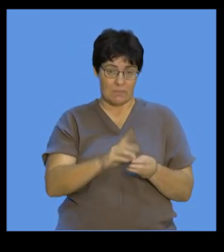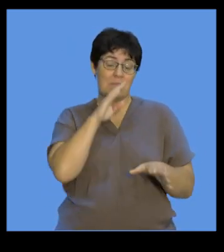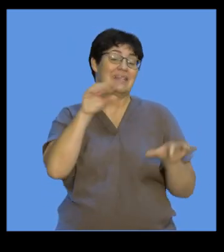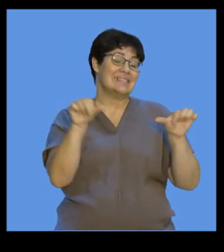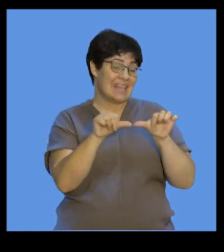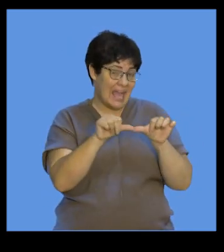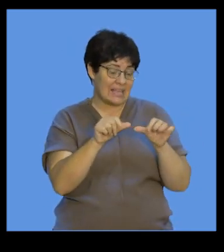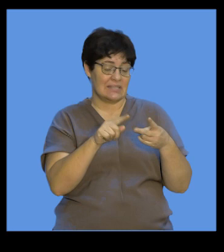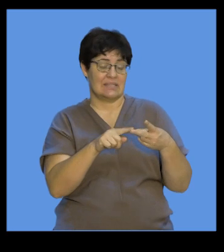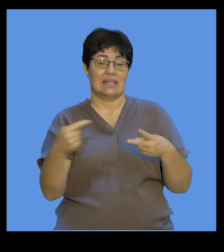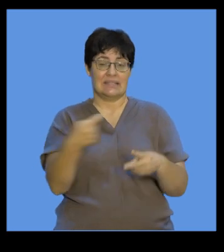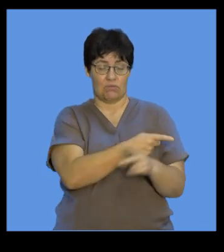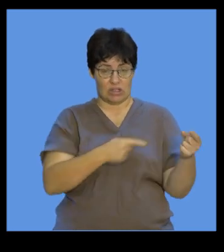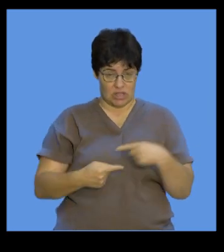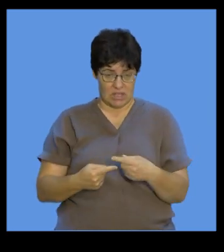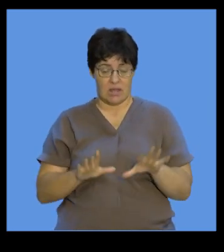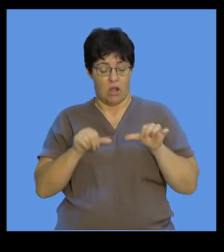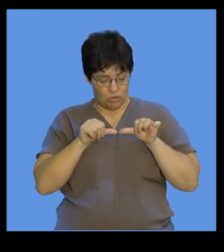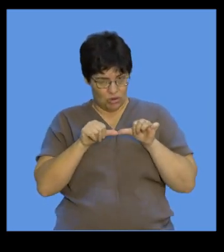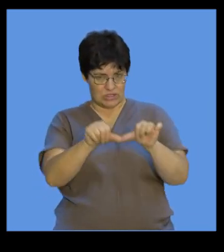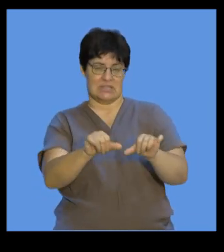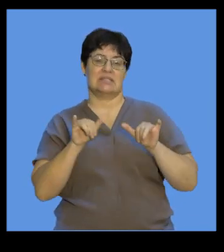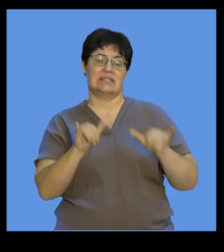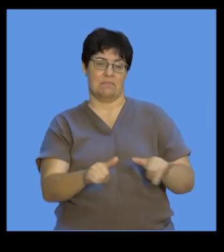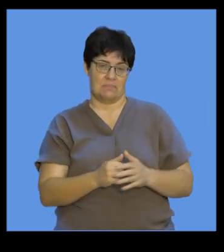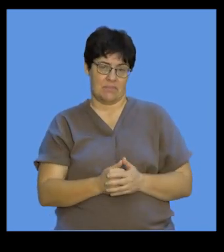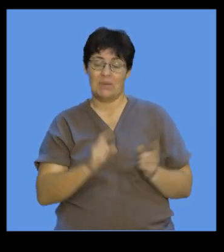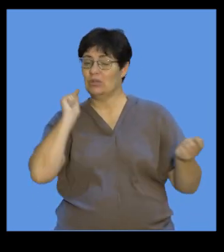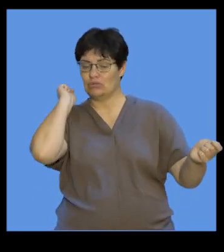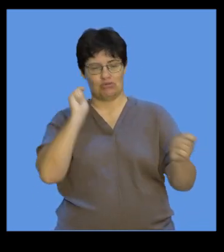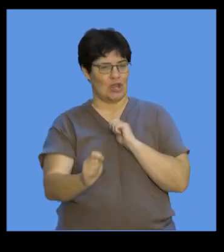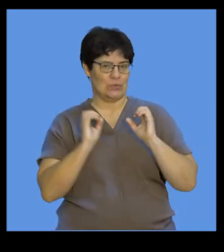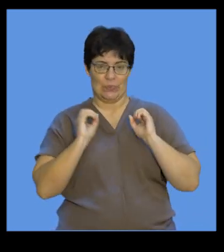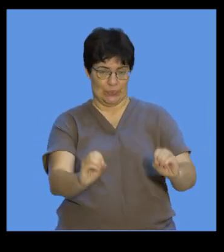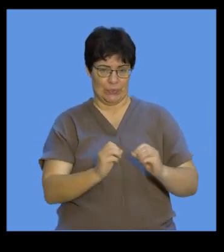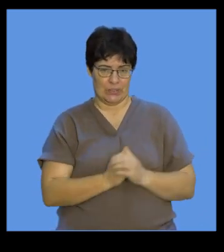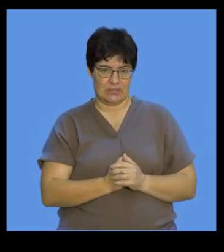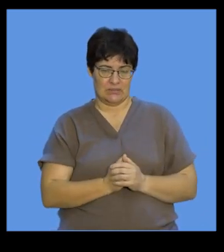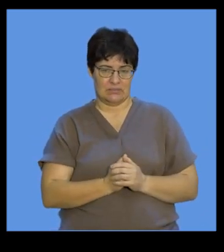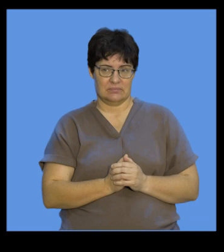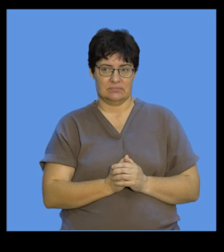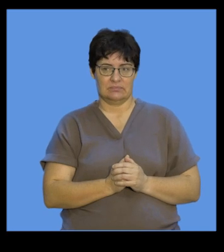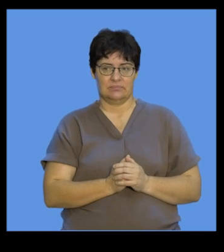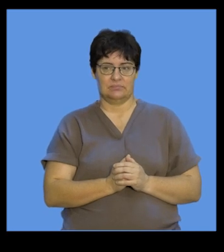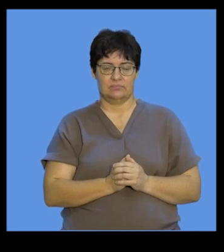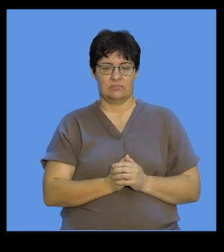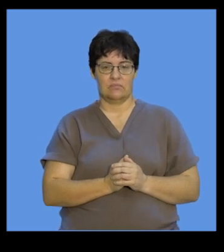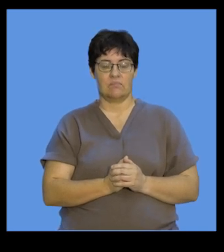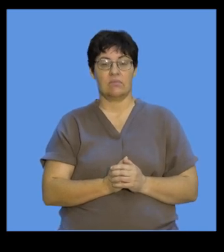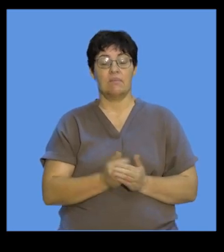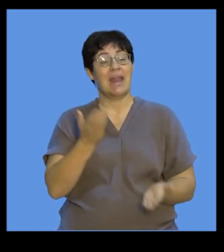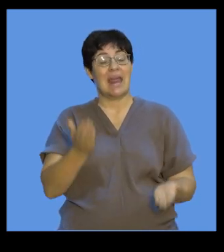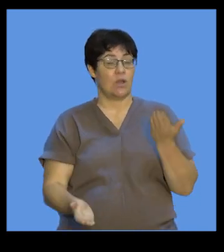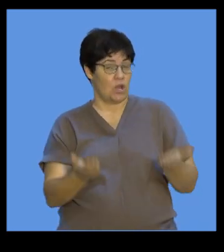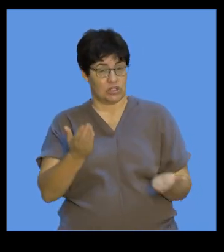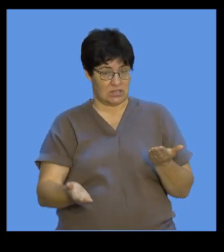and direction, remains constant. It doesn't change. When it comes to the equation,